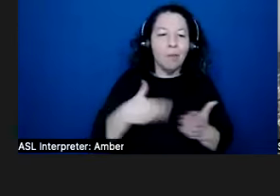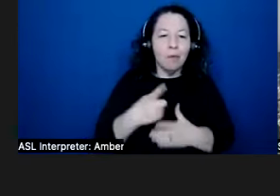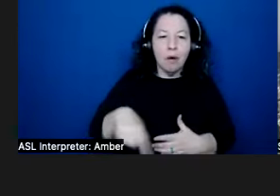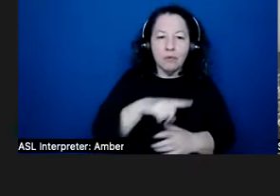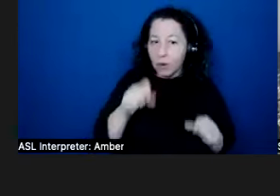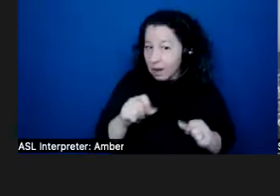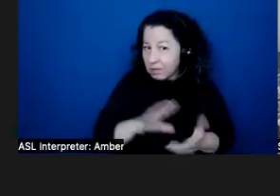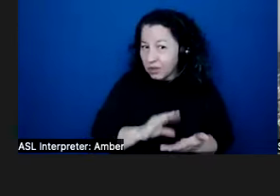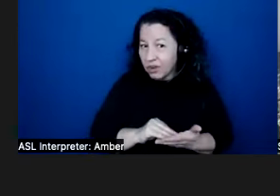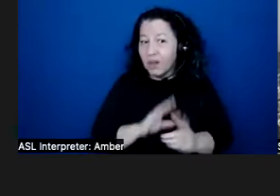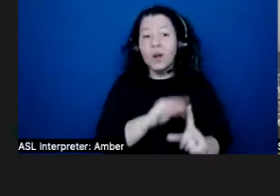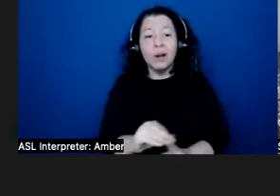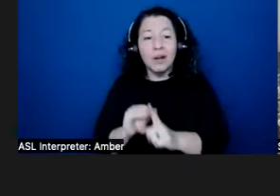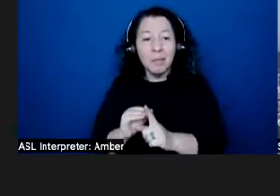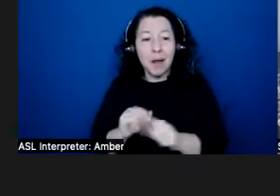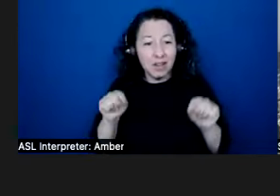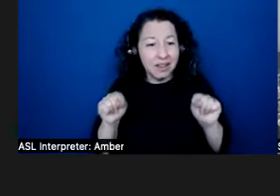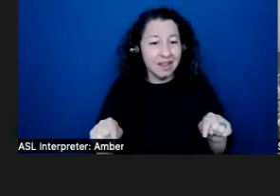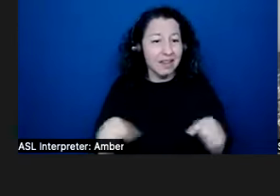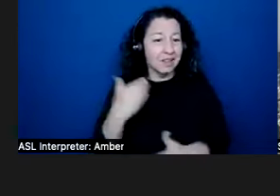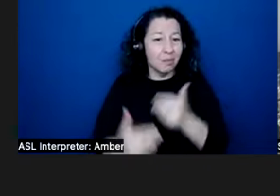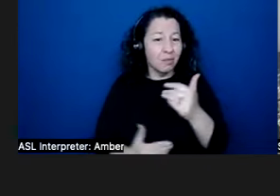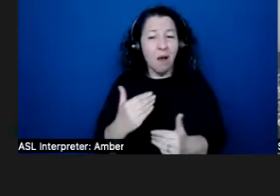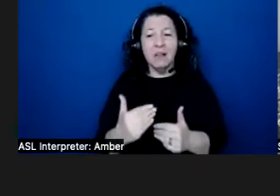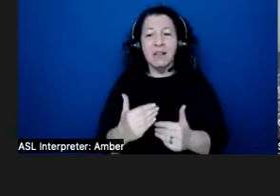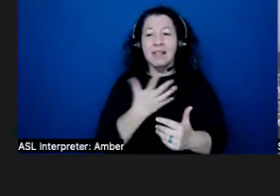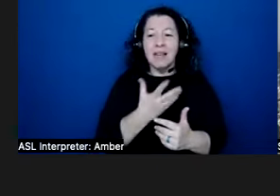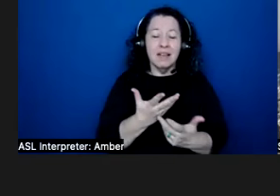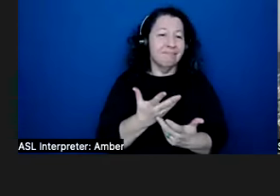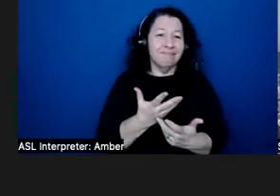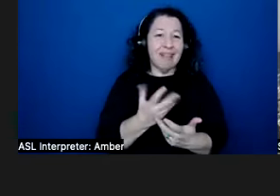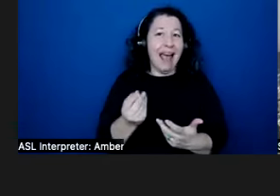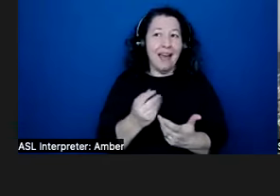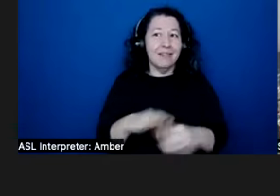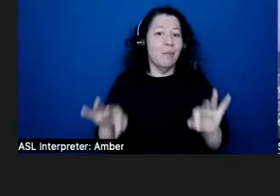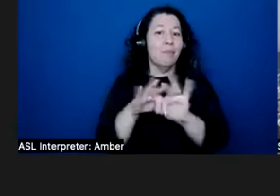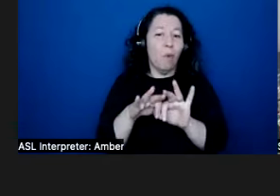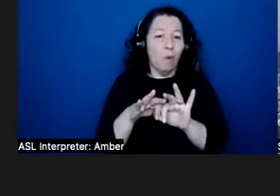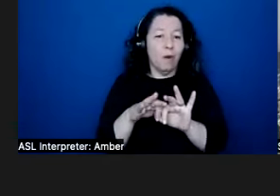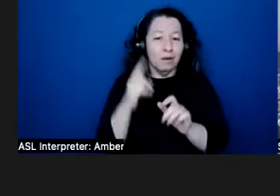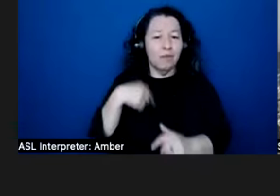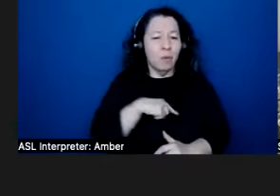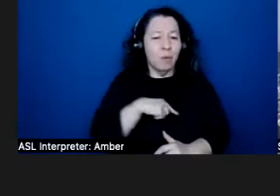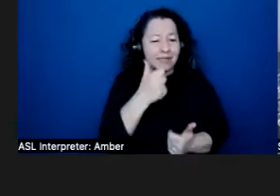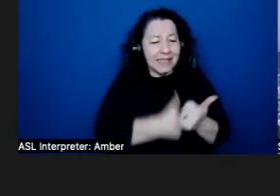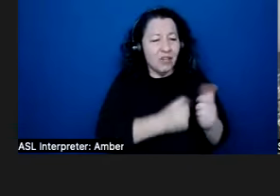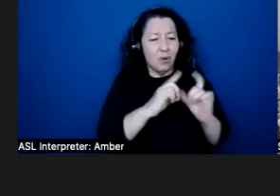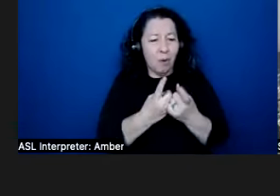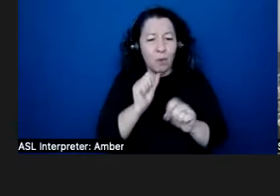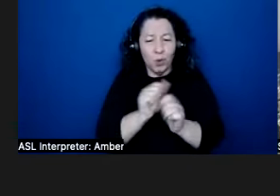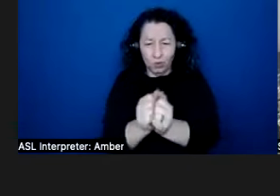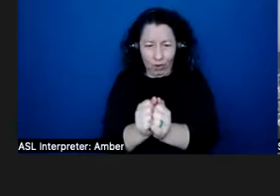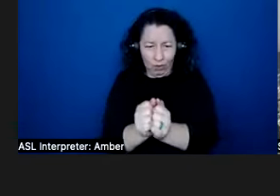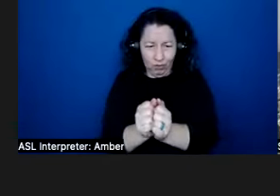of the processes and also the importance of each department working with each other. So advocates have a